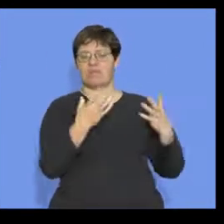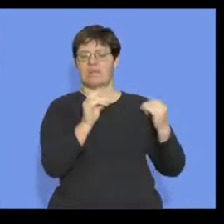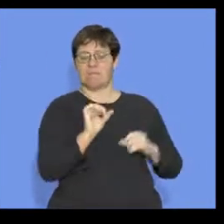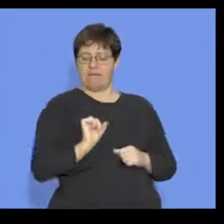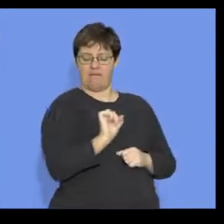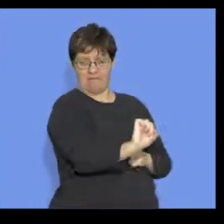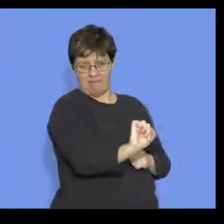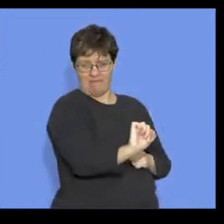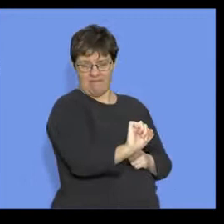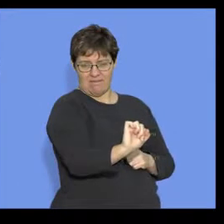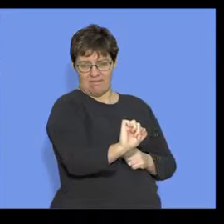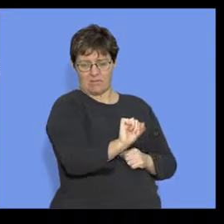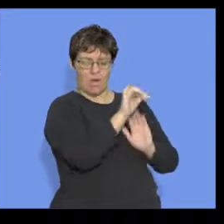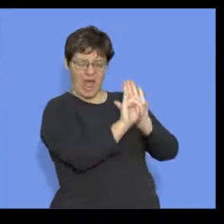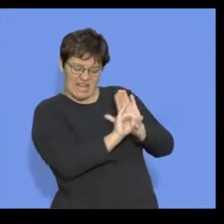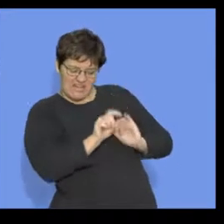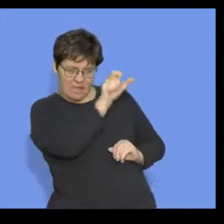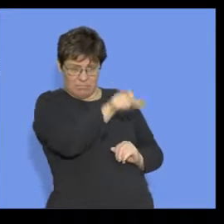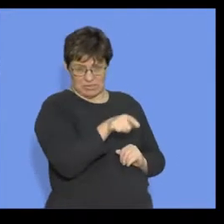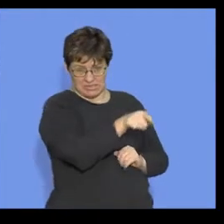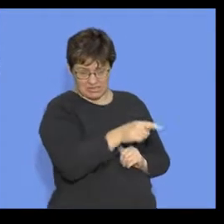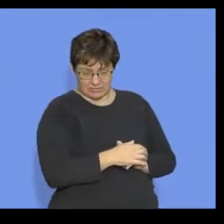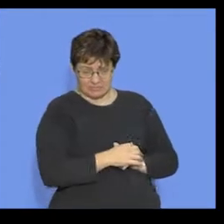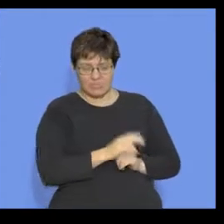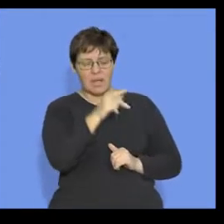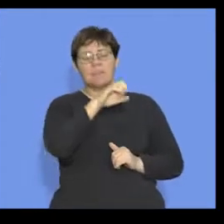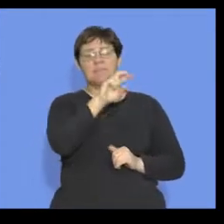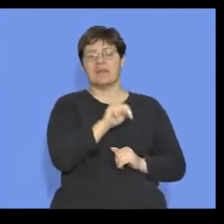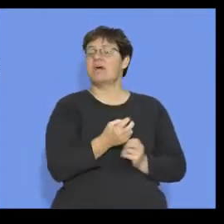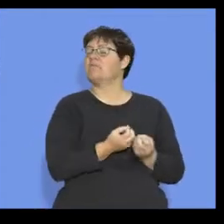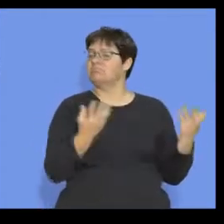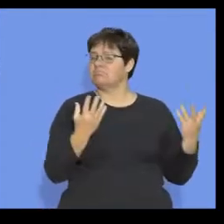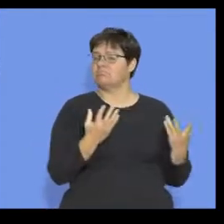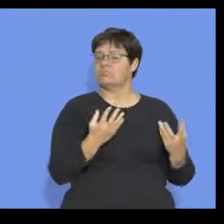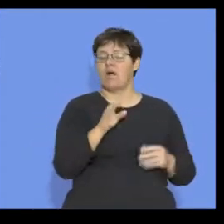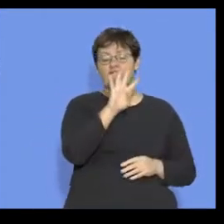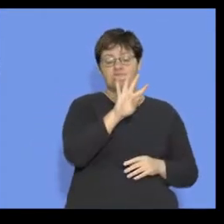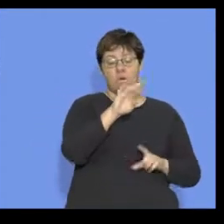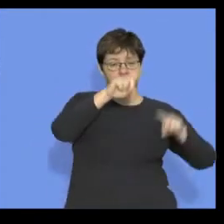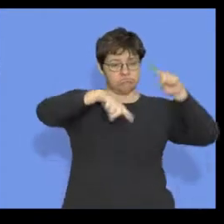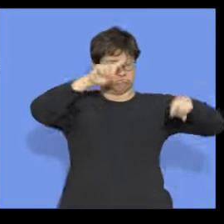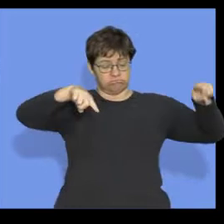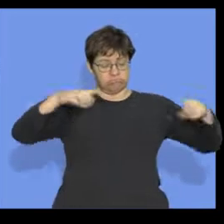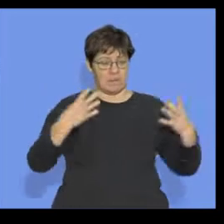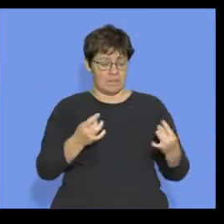PIN, okay, which consists of 4 random digits, very